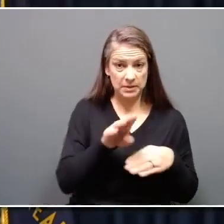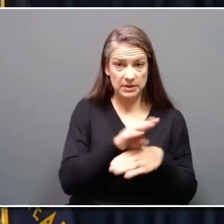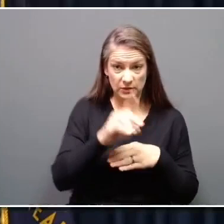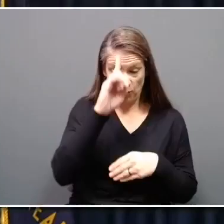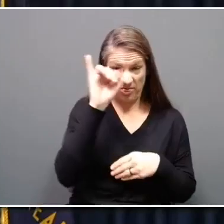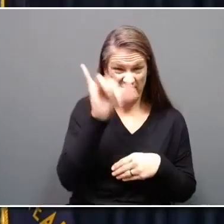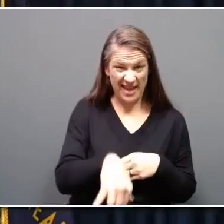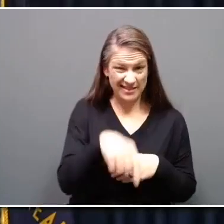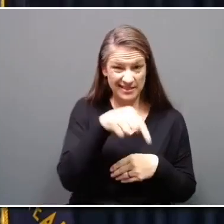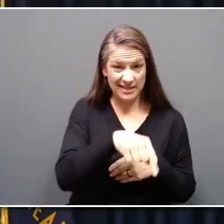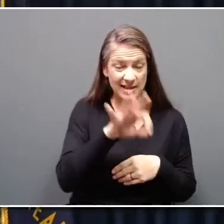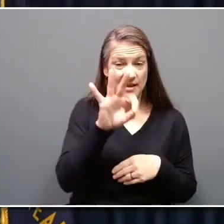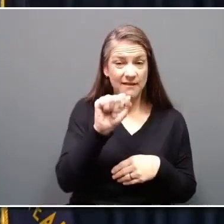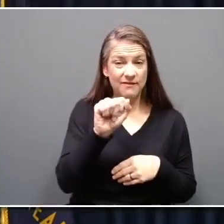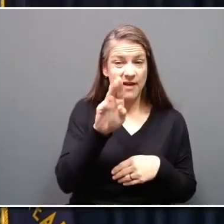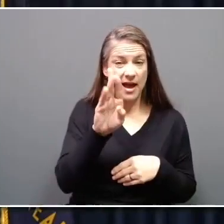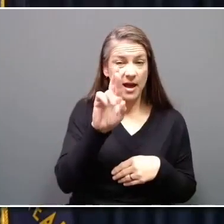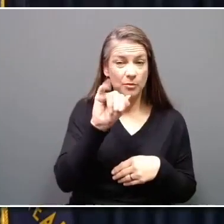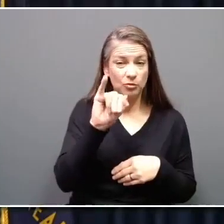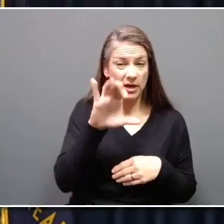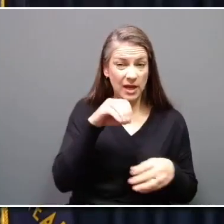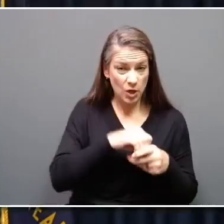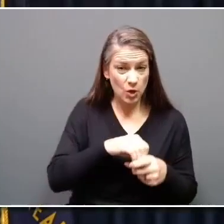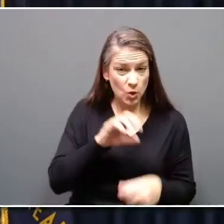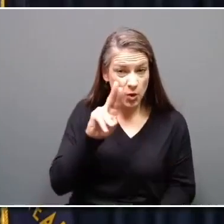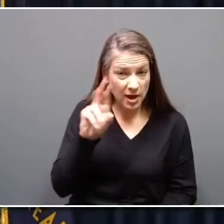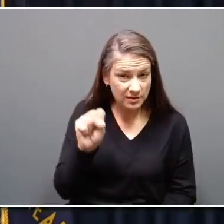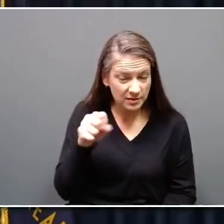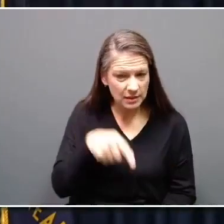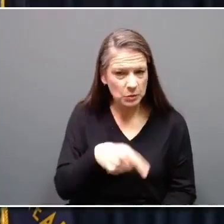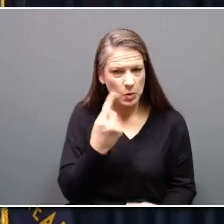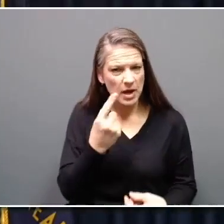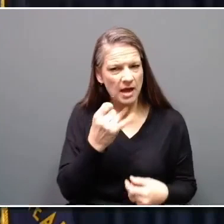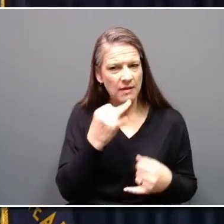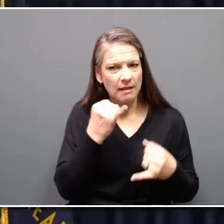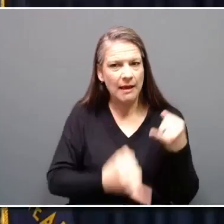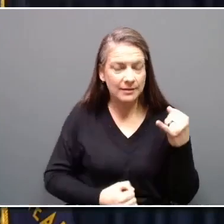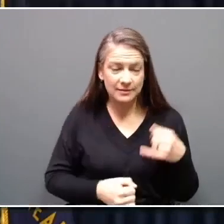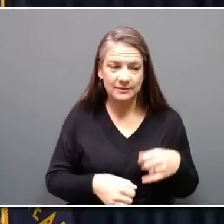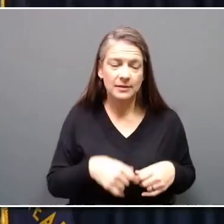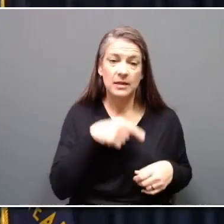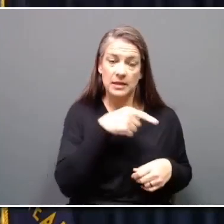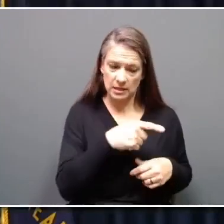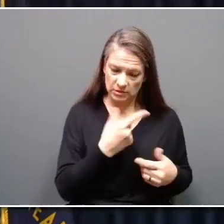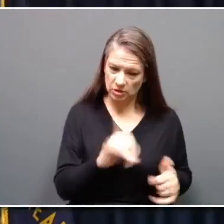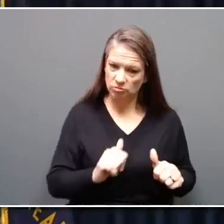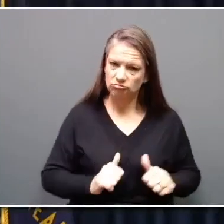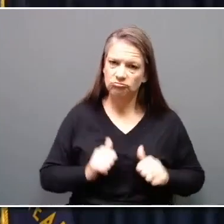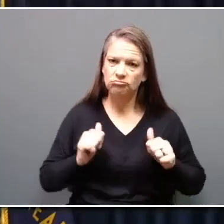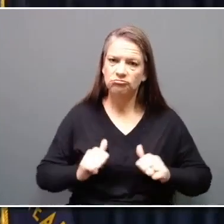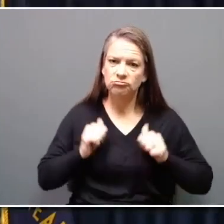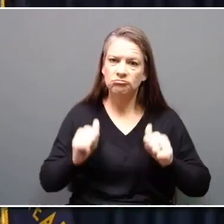In a landscape dominated by large multinational conglomerates, WPT has not only survived, but thrived due to the unique products we